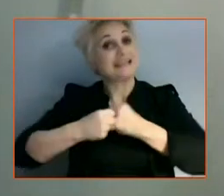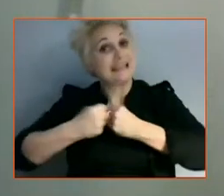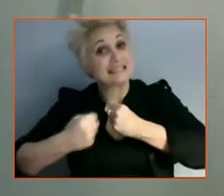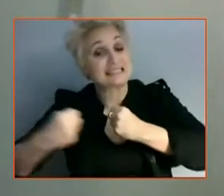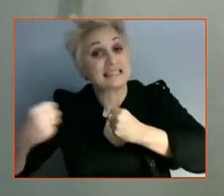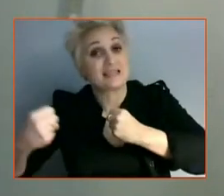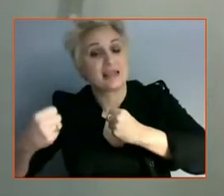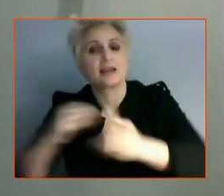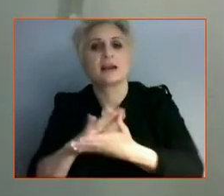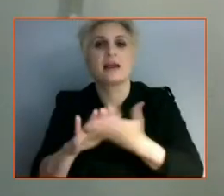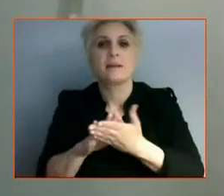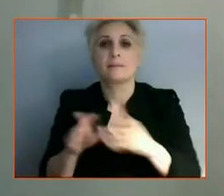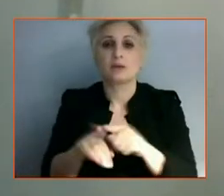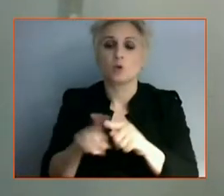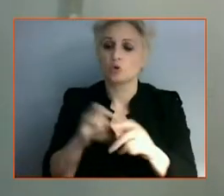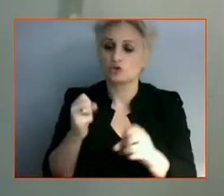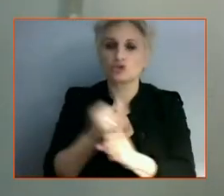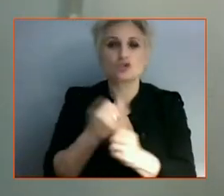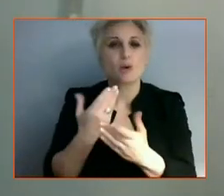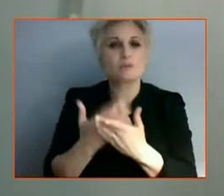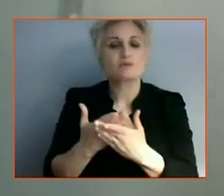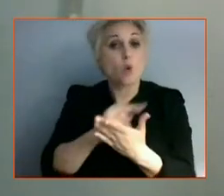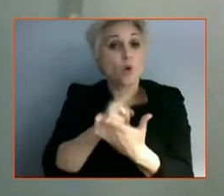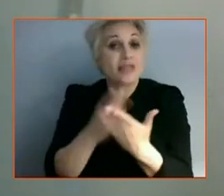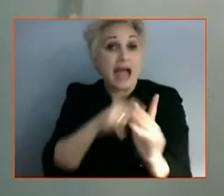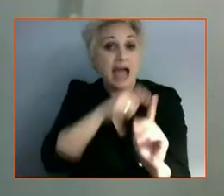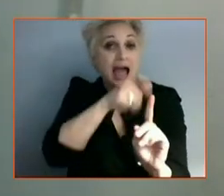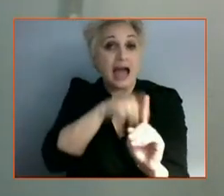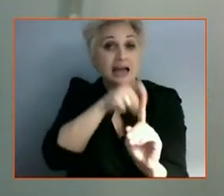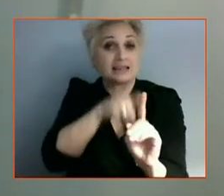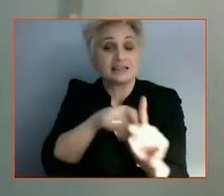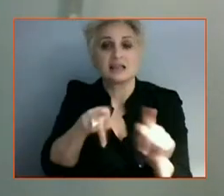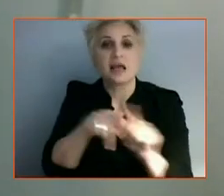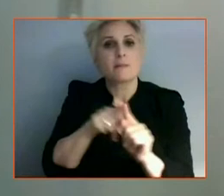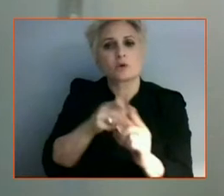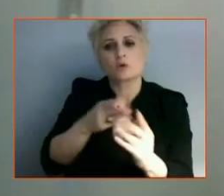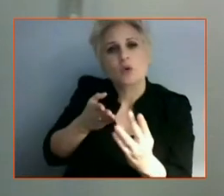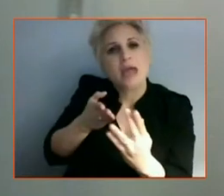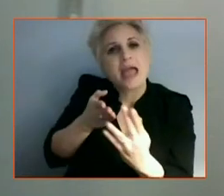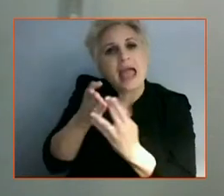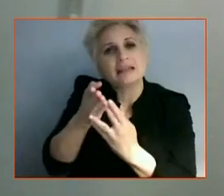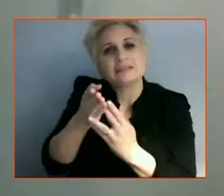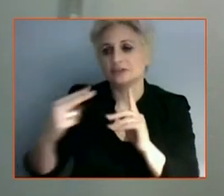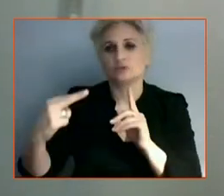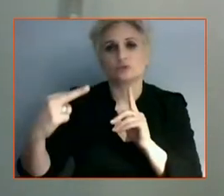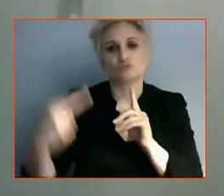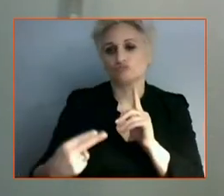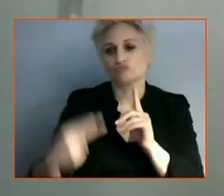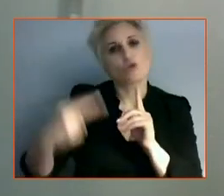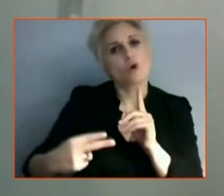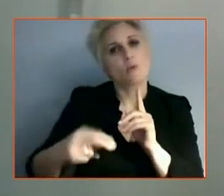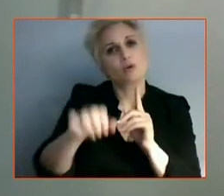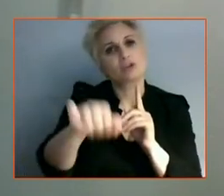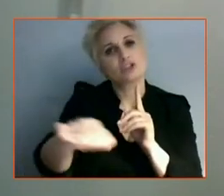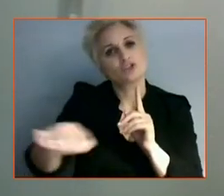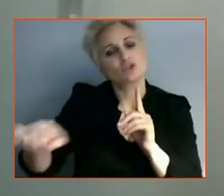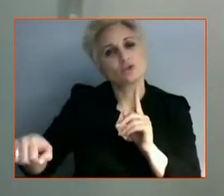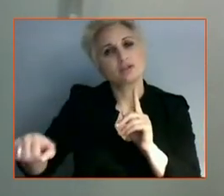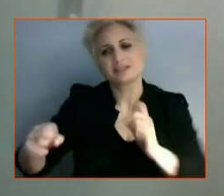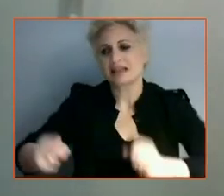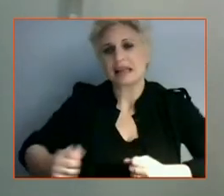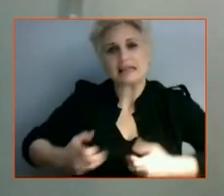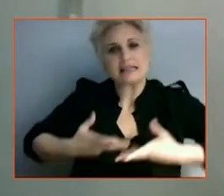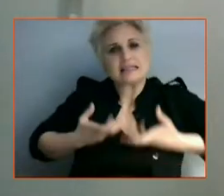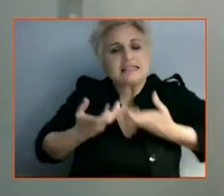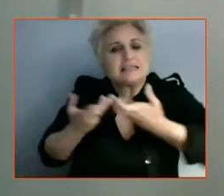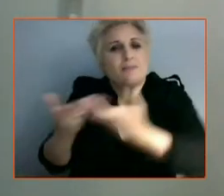artists, but also allowing them to have access to our young people so they can inspire them to be part of the art sector as well. And on